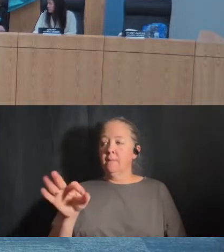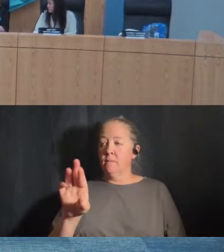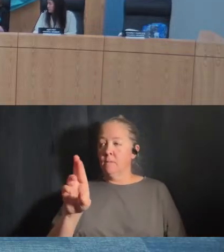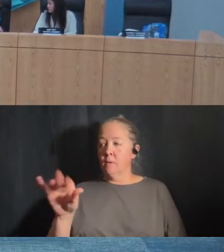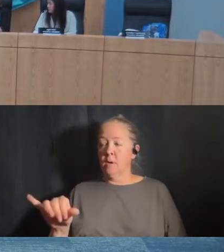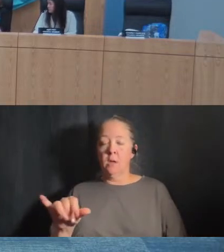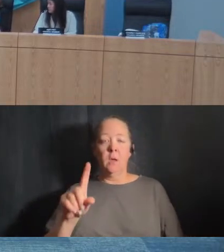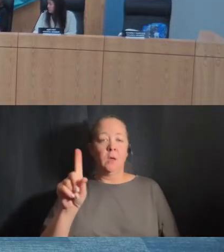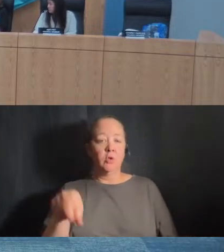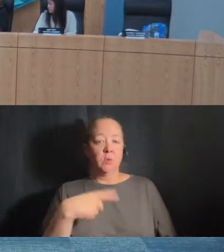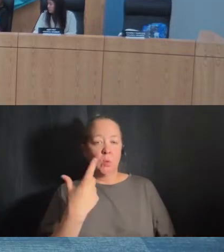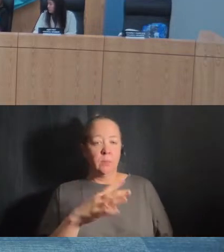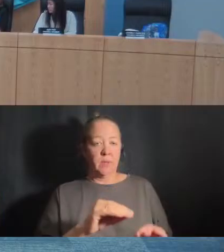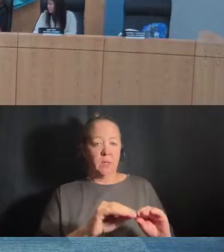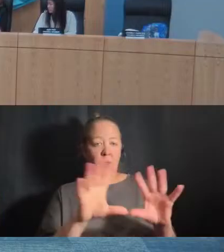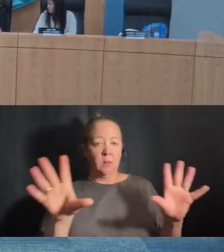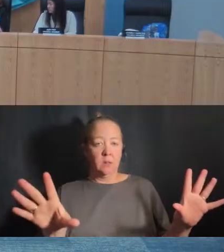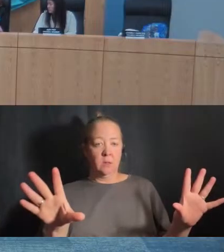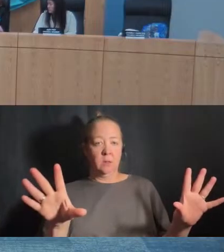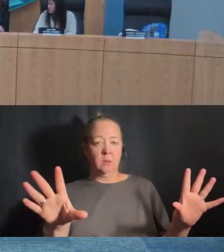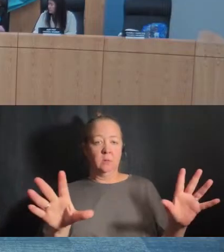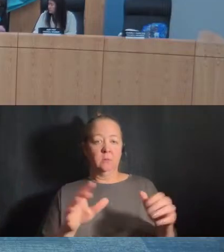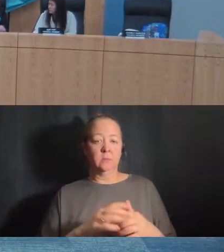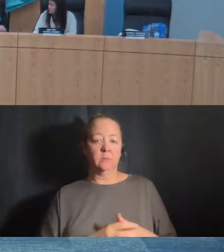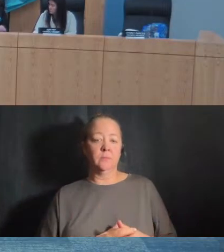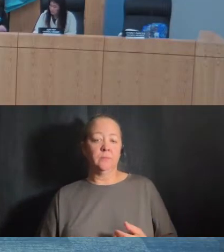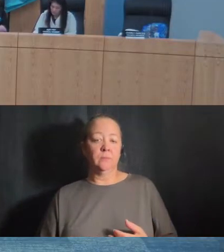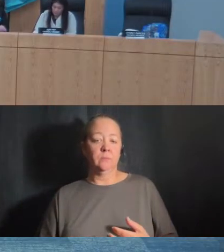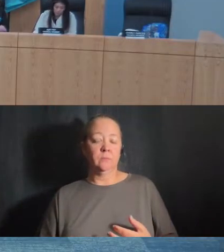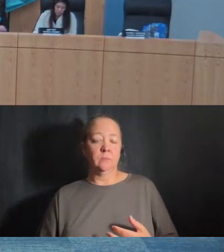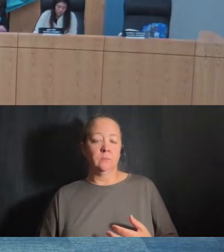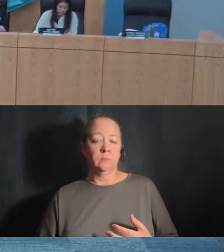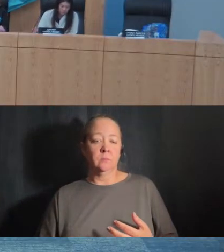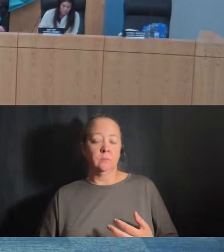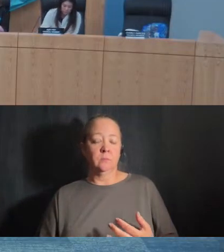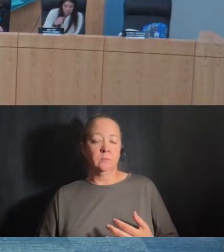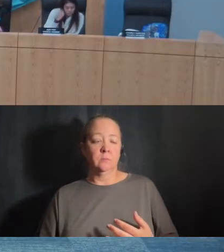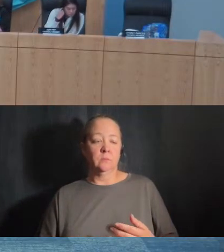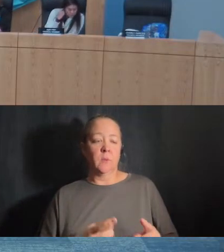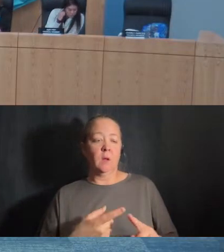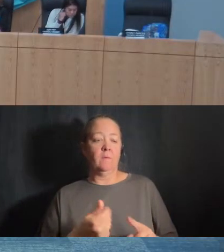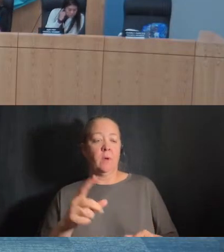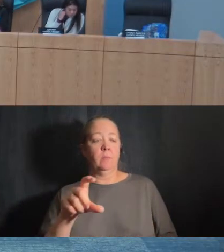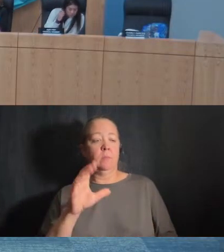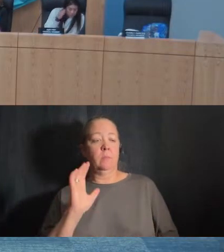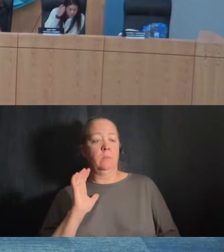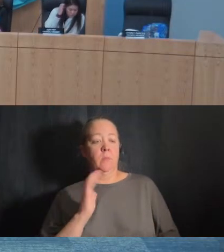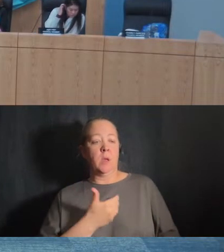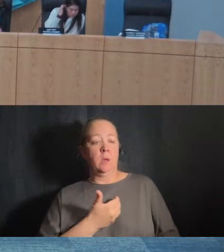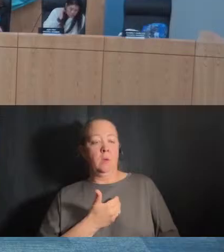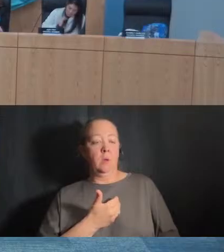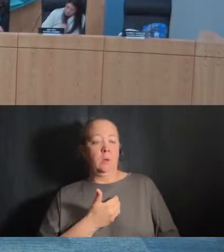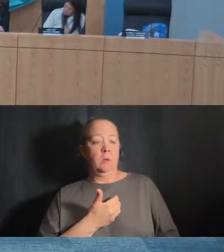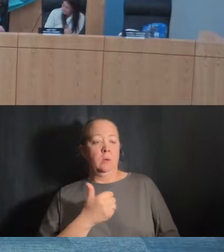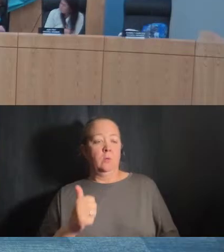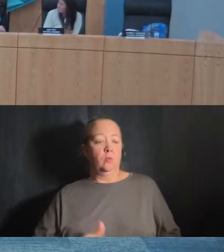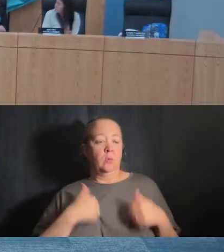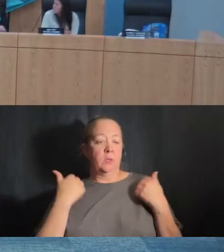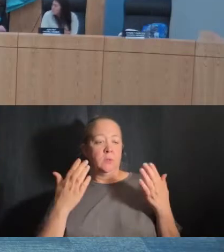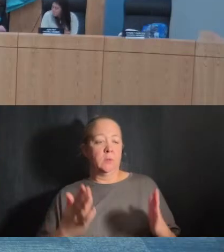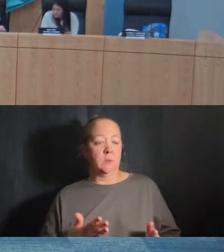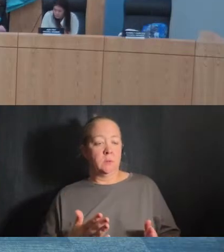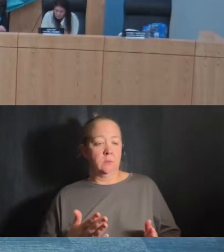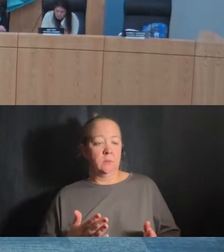been a resounding from our fellow residents that we have made